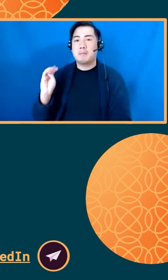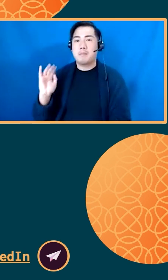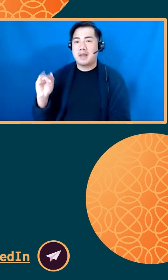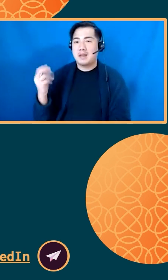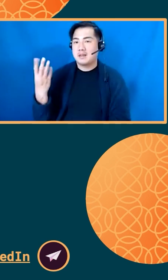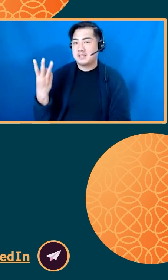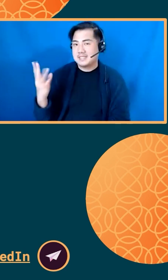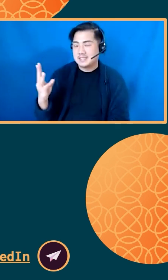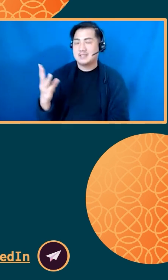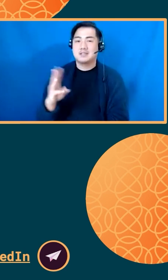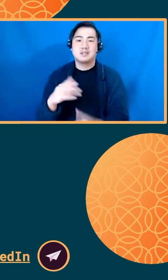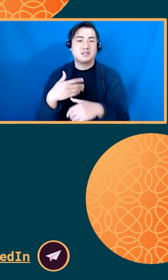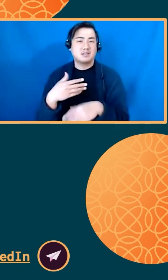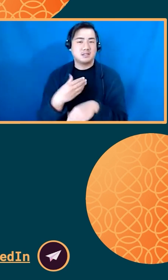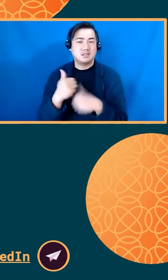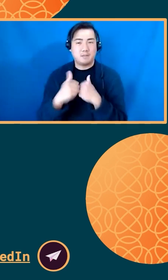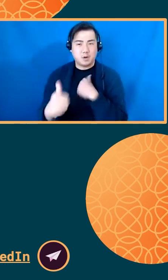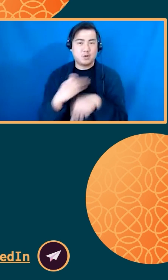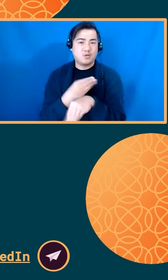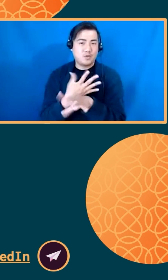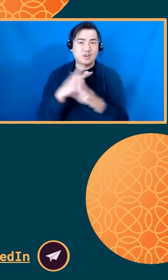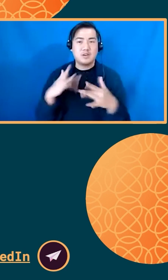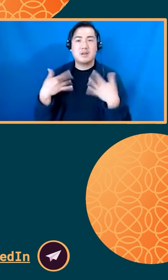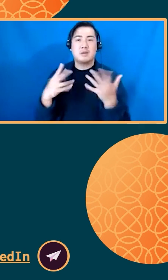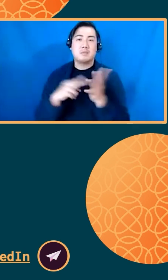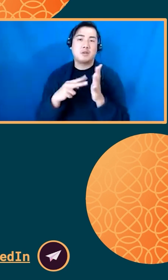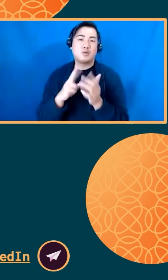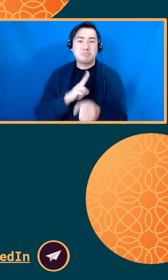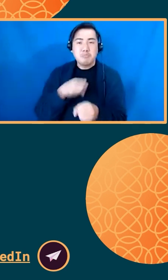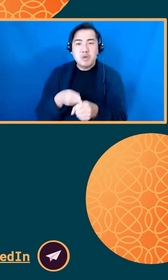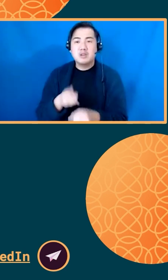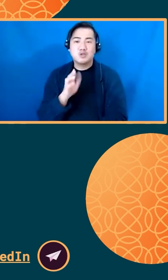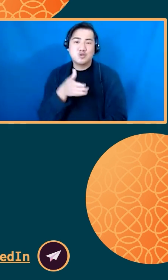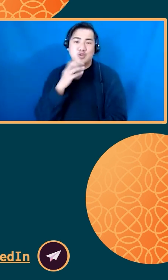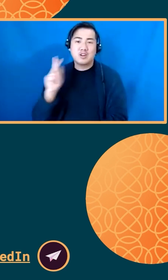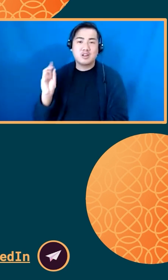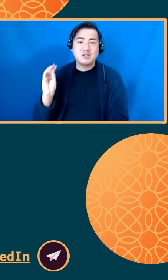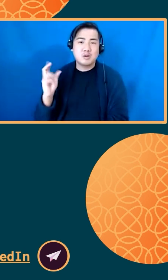virtual event, so all of us can zoom in again with your kombucha and popcorn and